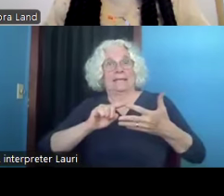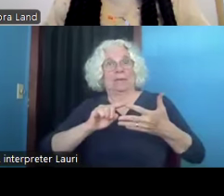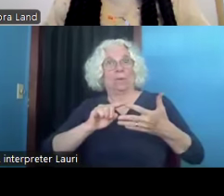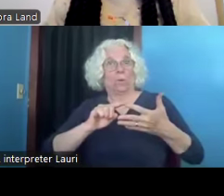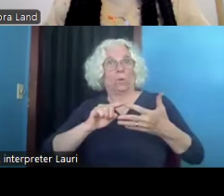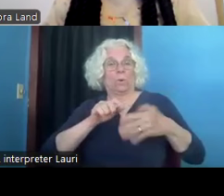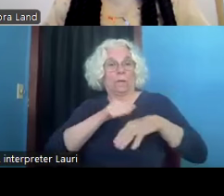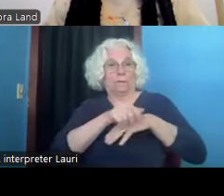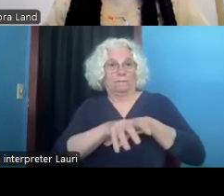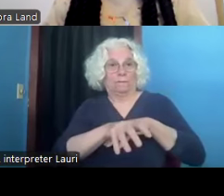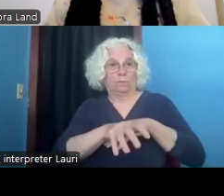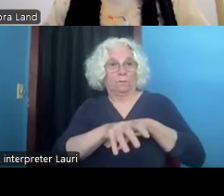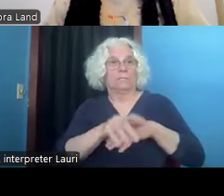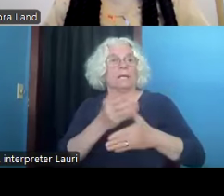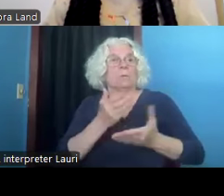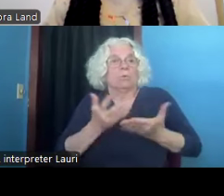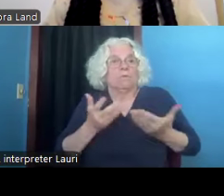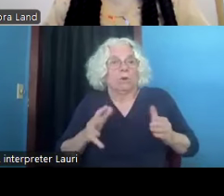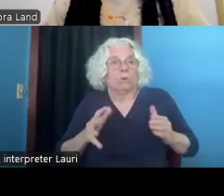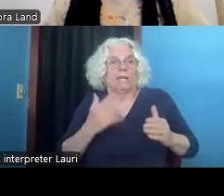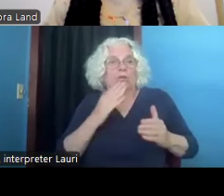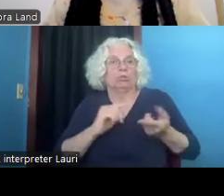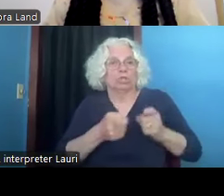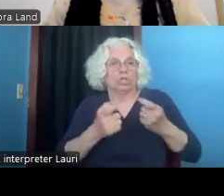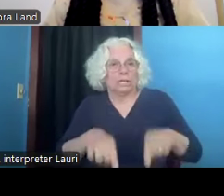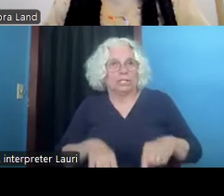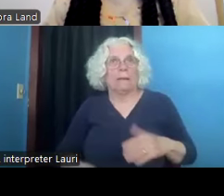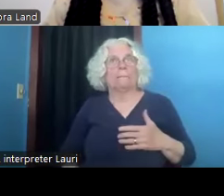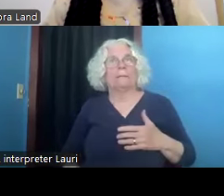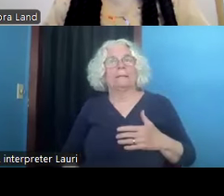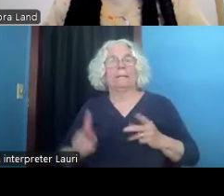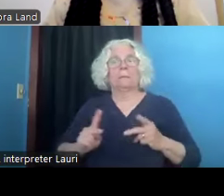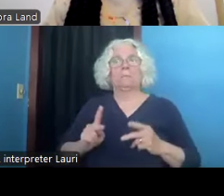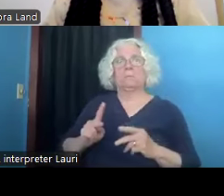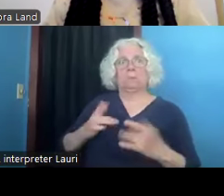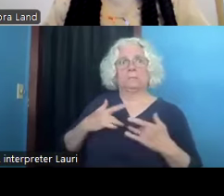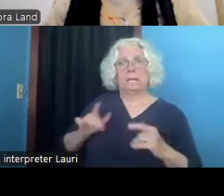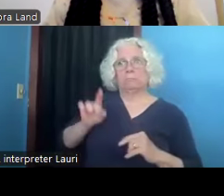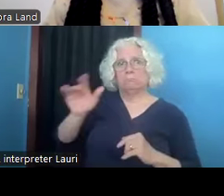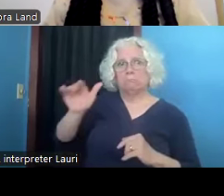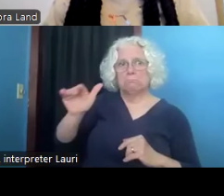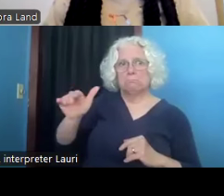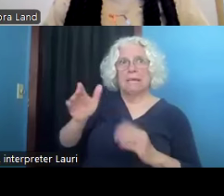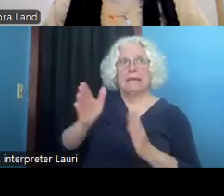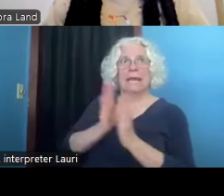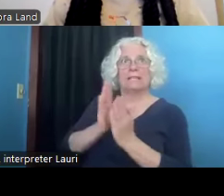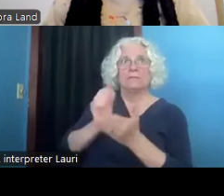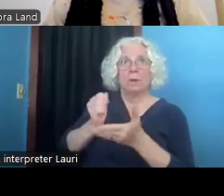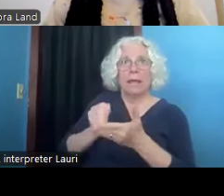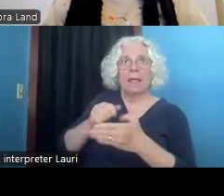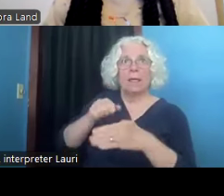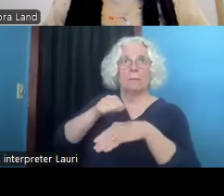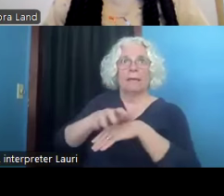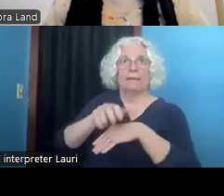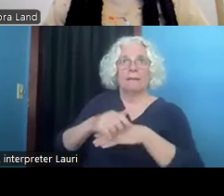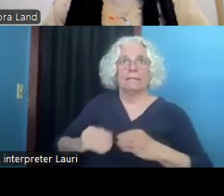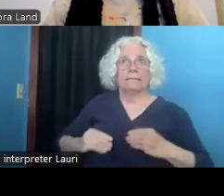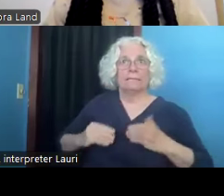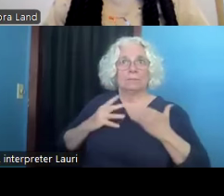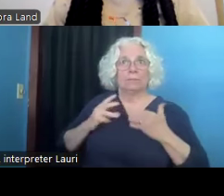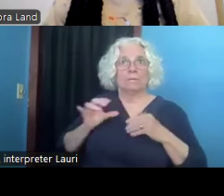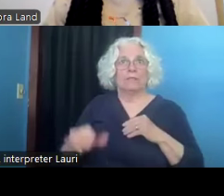change happen. They are sought after for help, advice, connections, and inspiration.